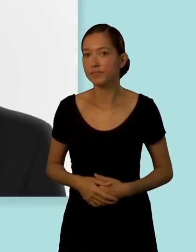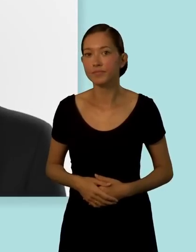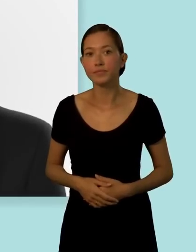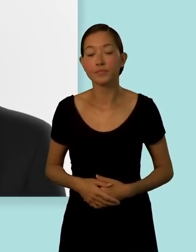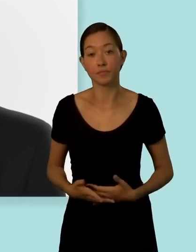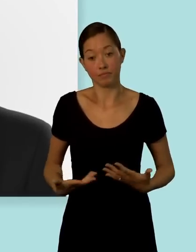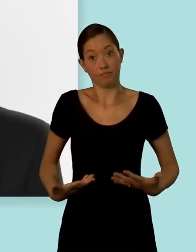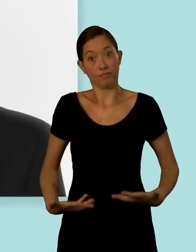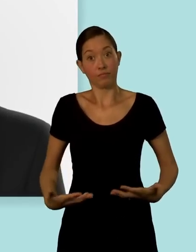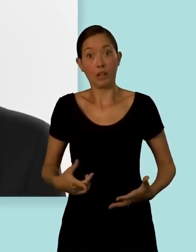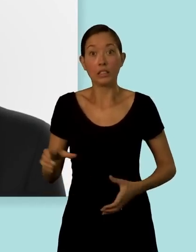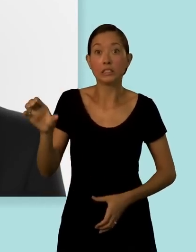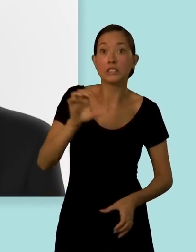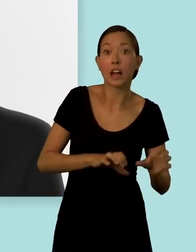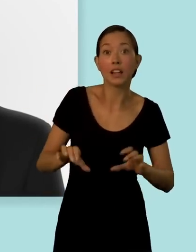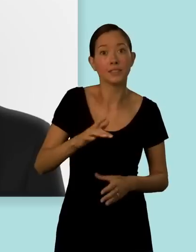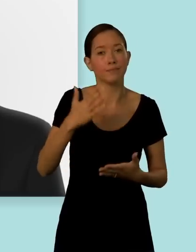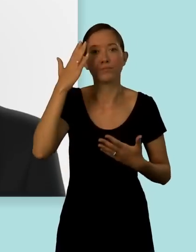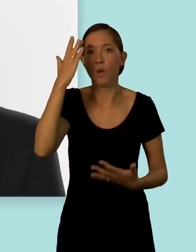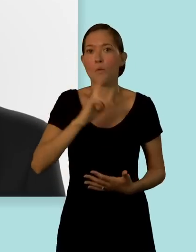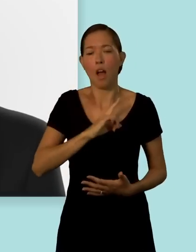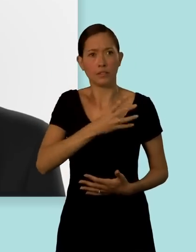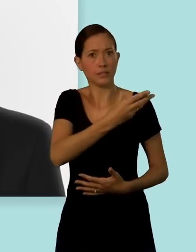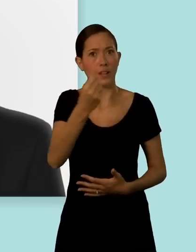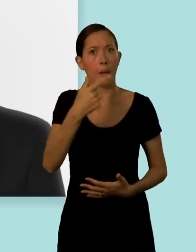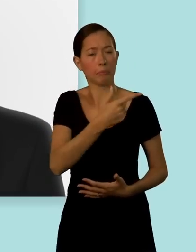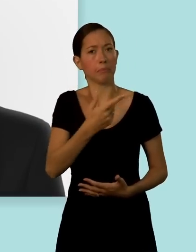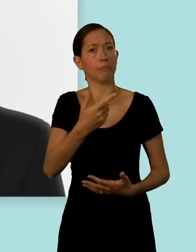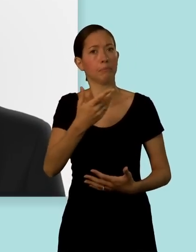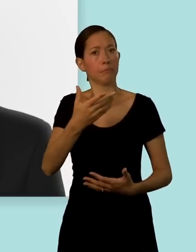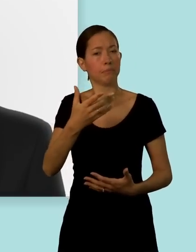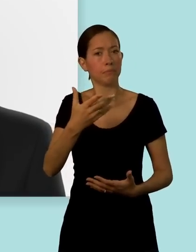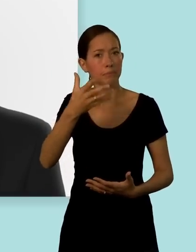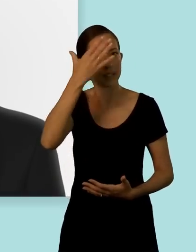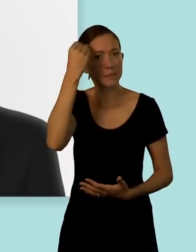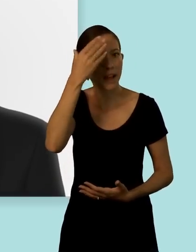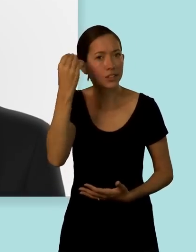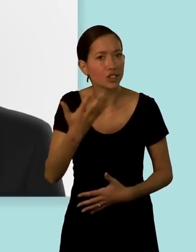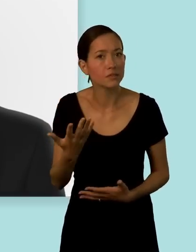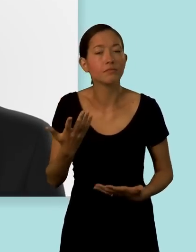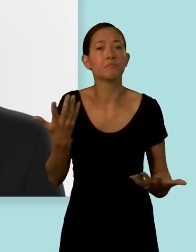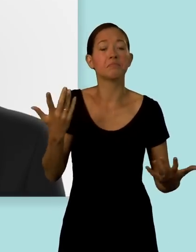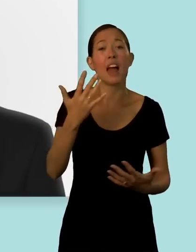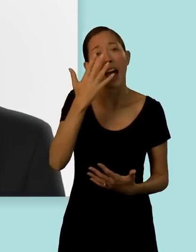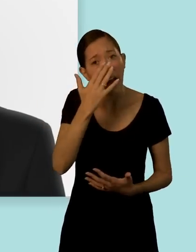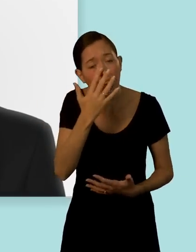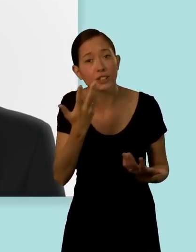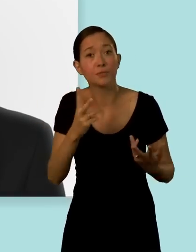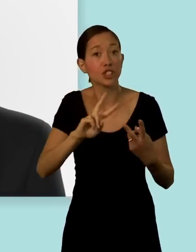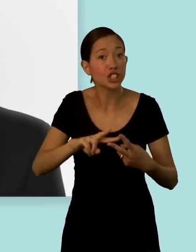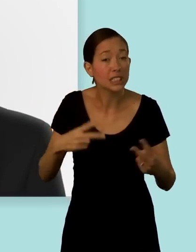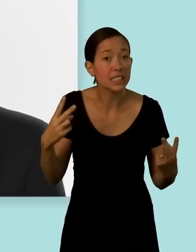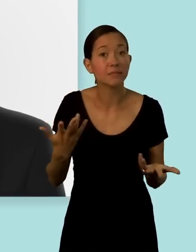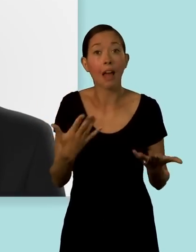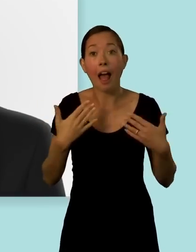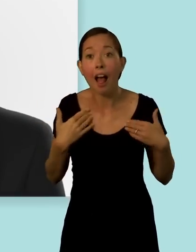At the moment, scientists don't know why some people get dementia. It's known that ageing, genes, health and lifestyle